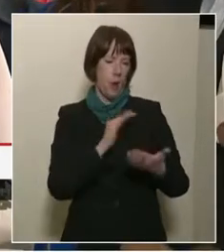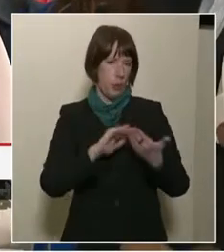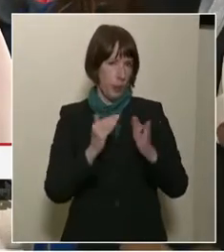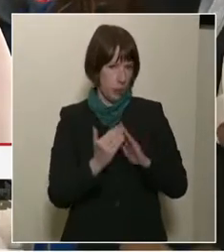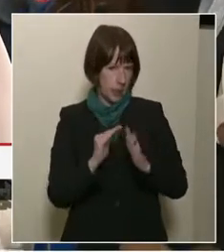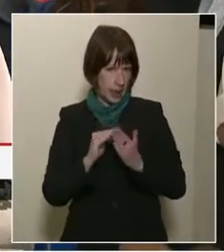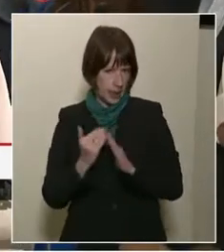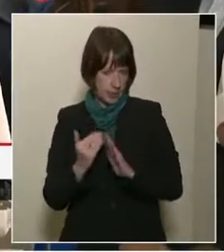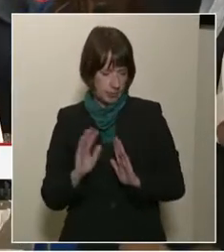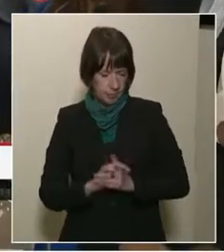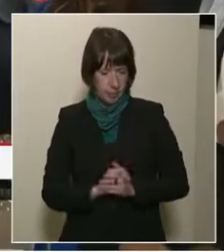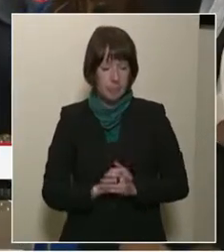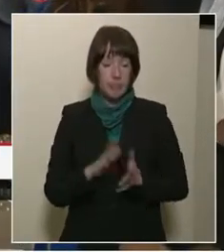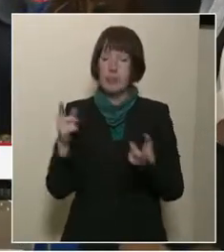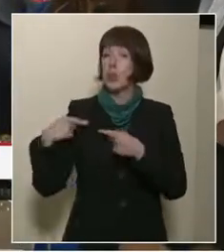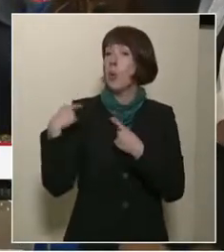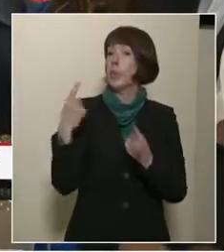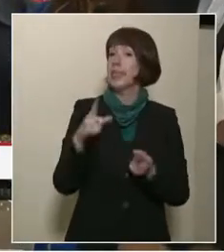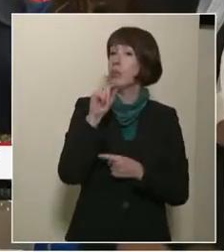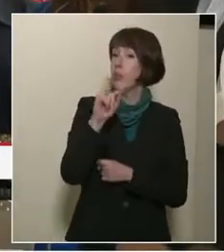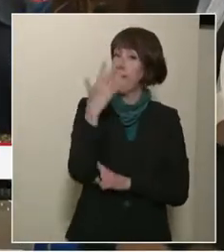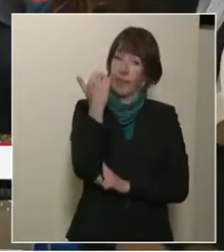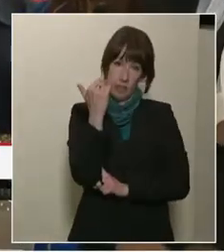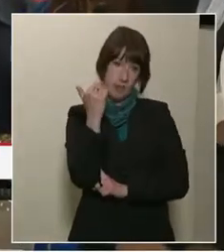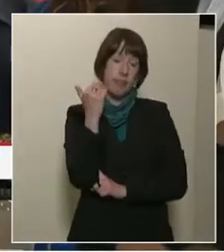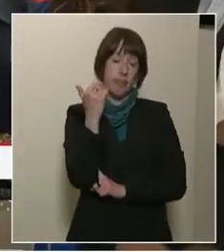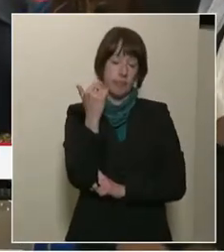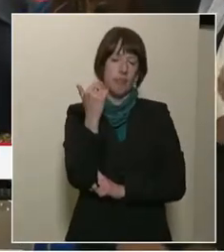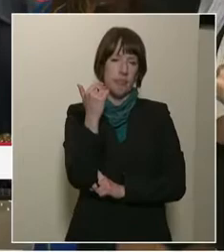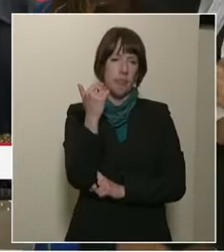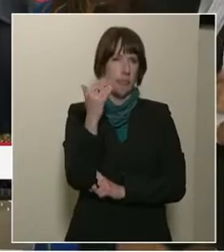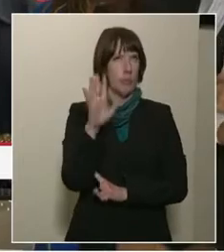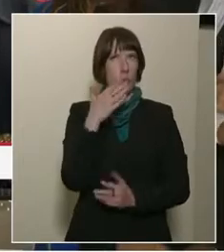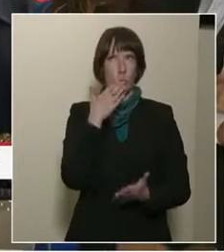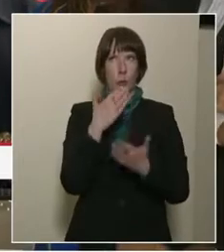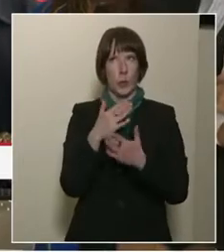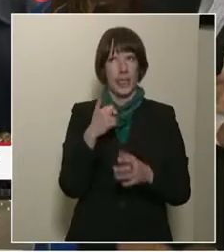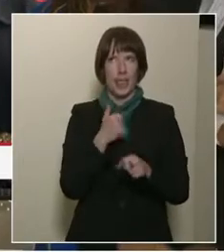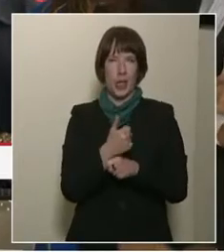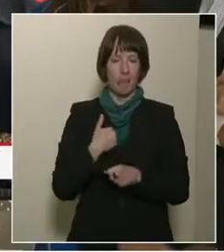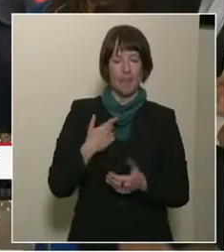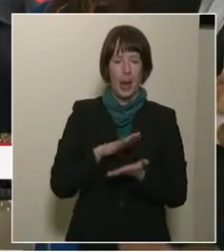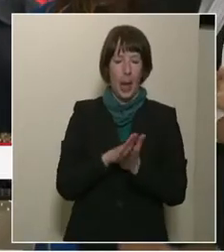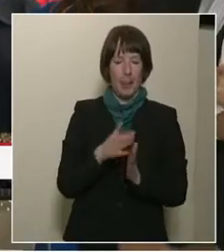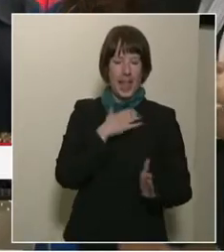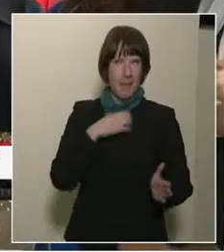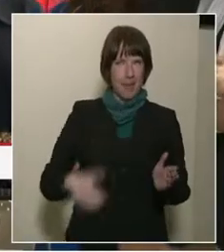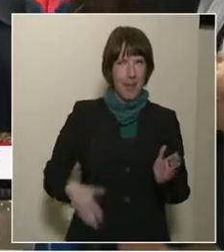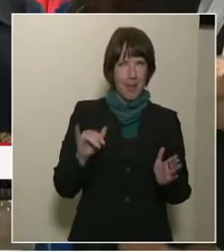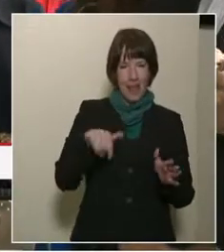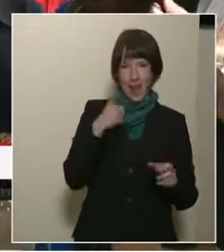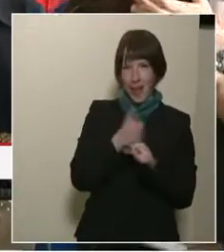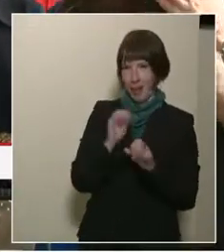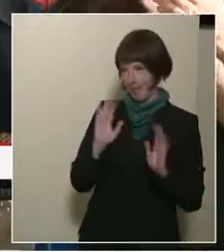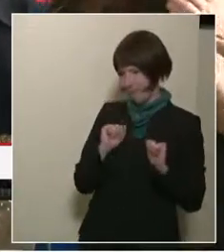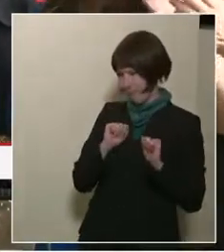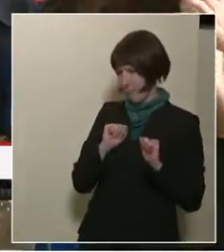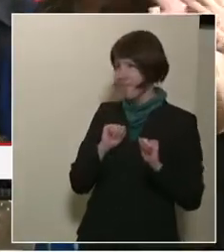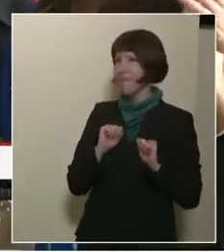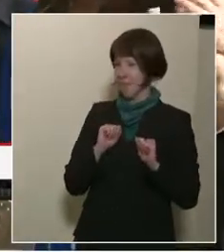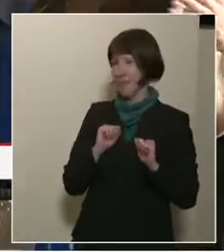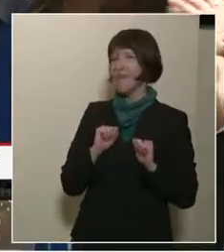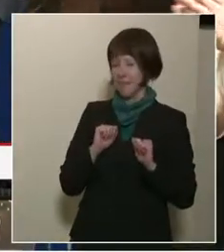community. So since 2015, that was a good year. I became mayor that year. We